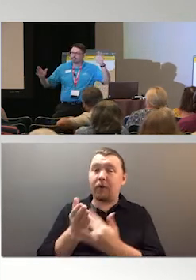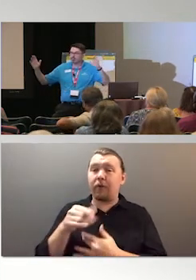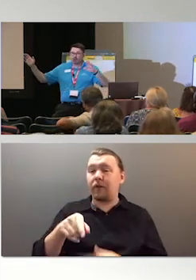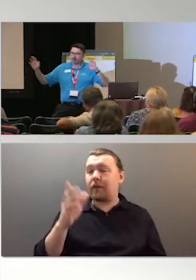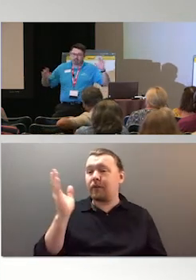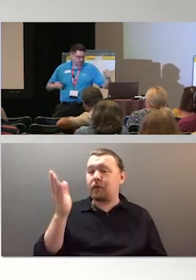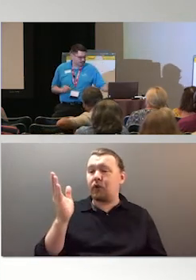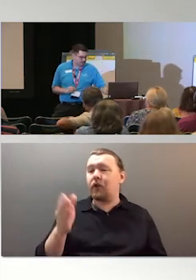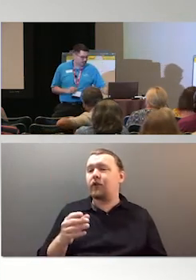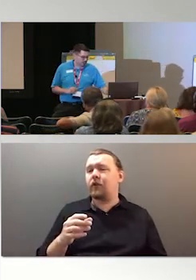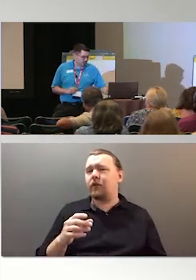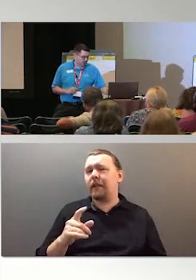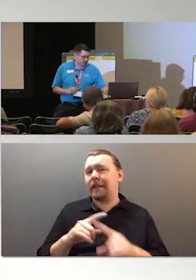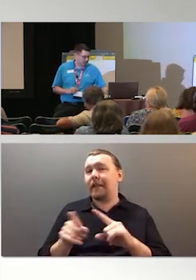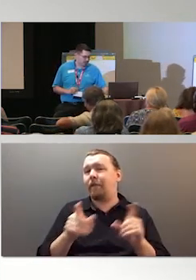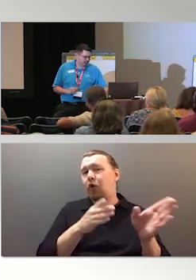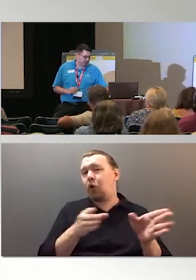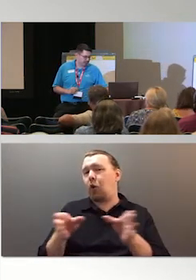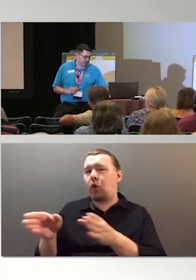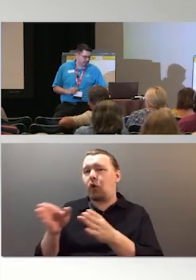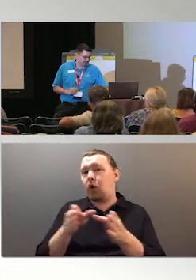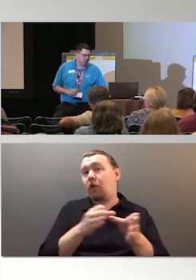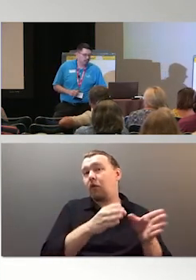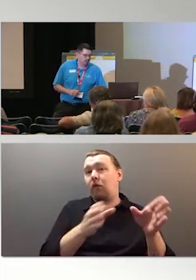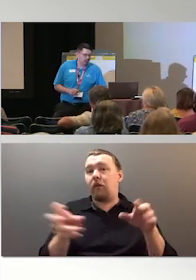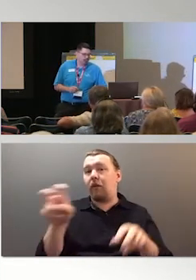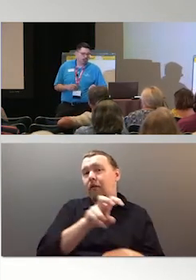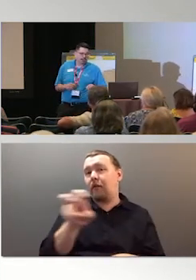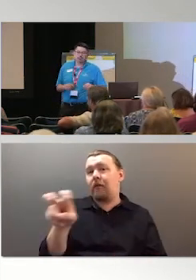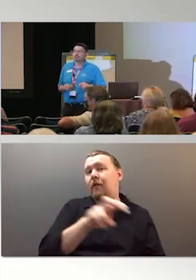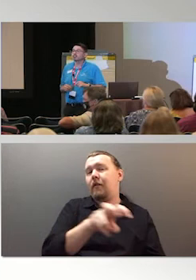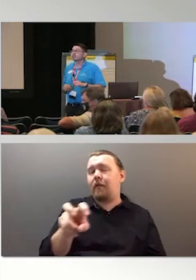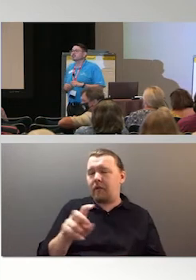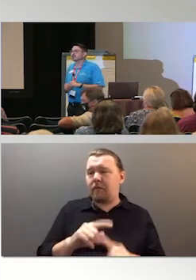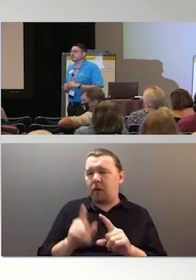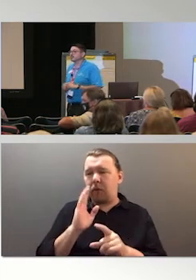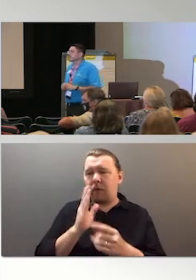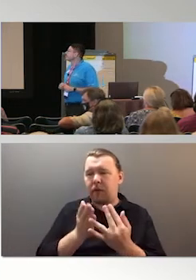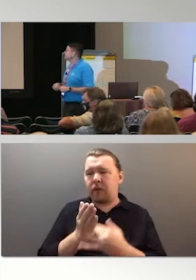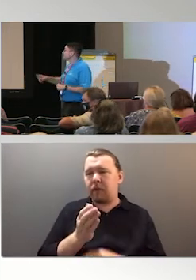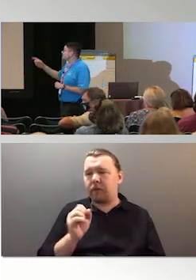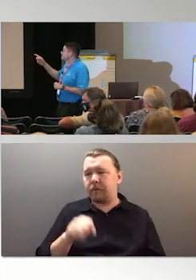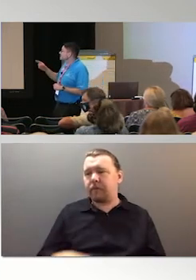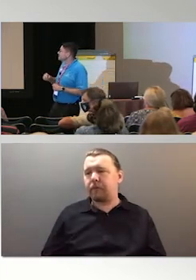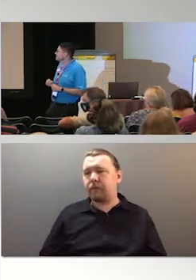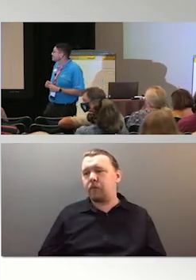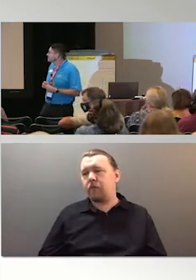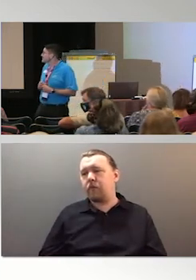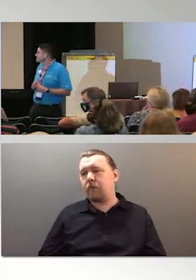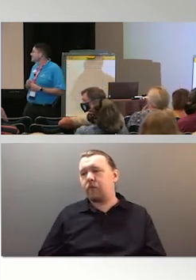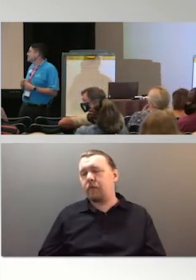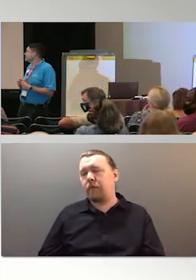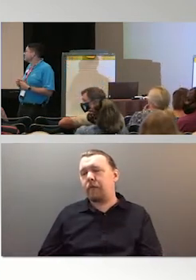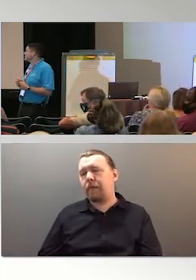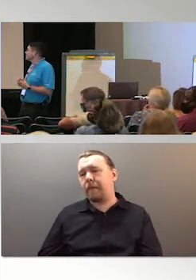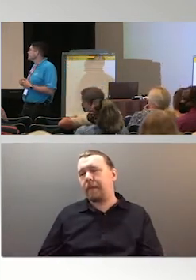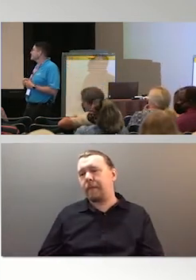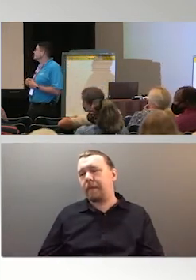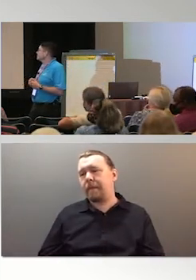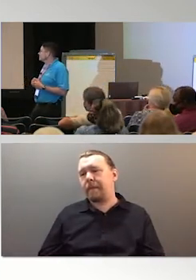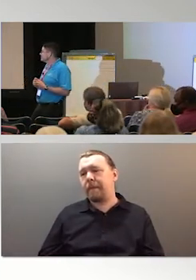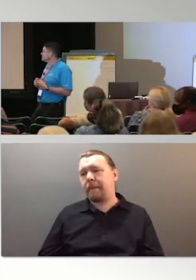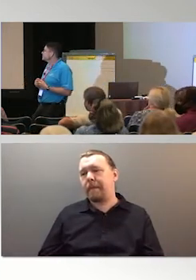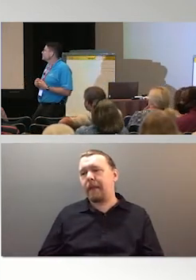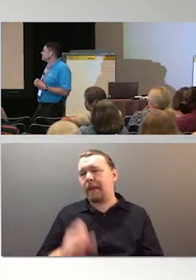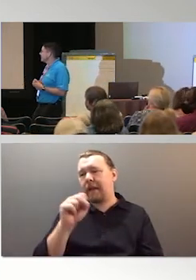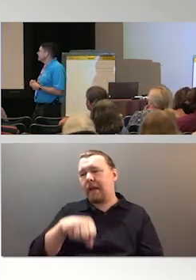in all kind of different order here, but we're going to get through it all. All right. I get confused when it says here BCSSI. I assume